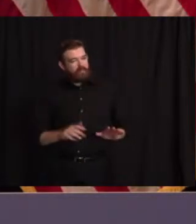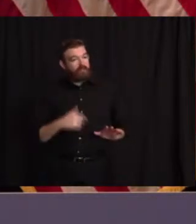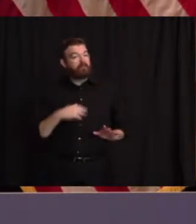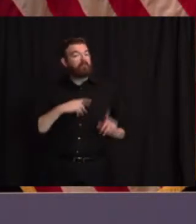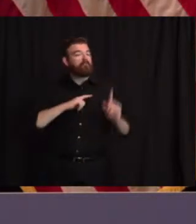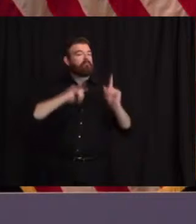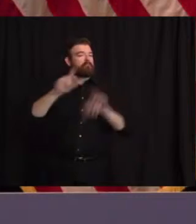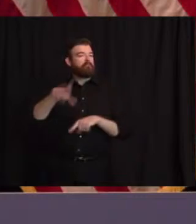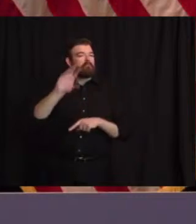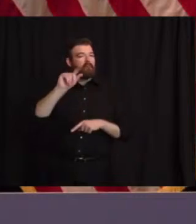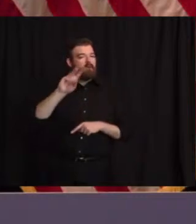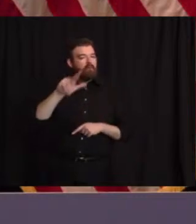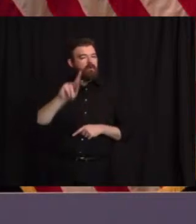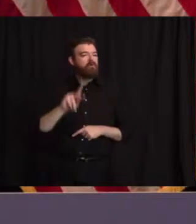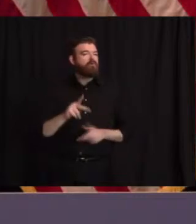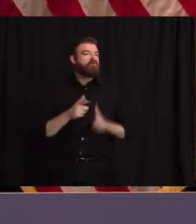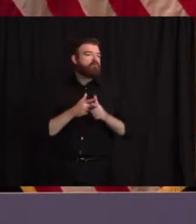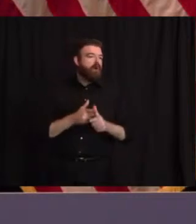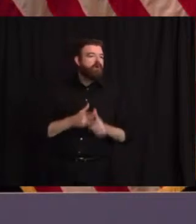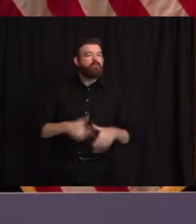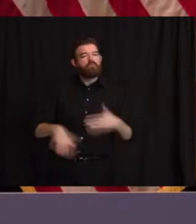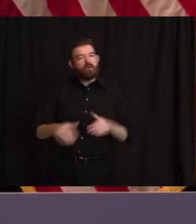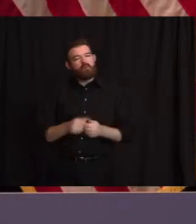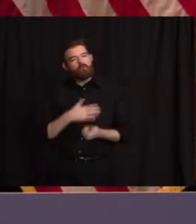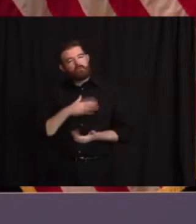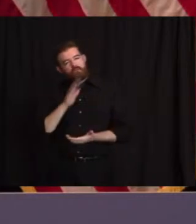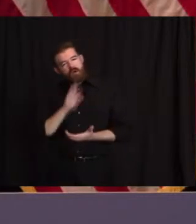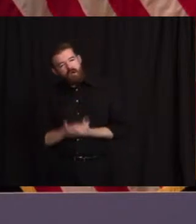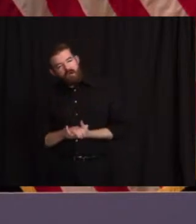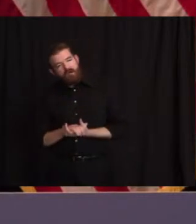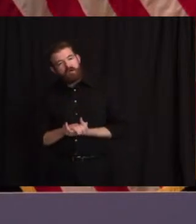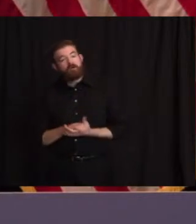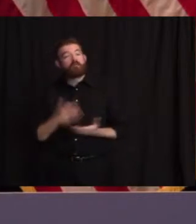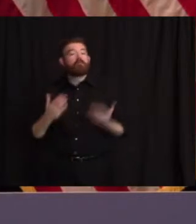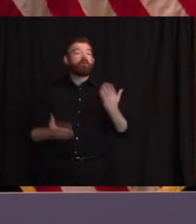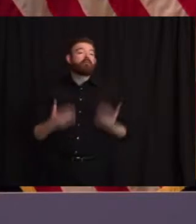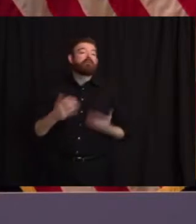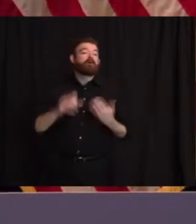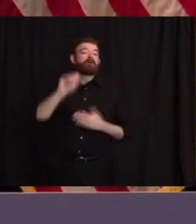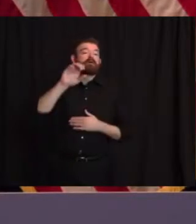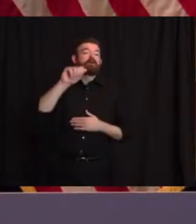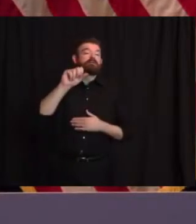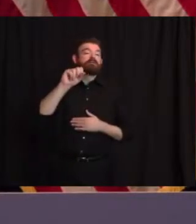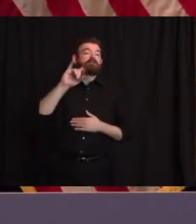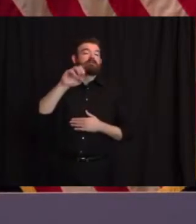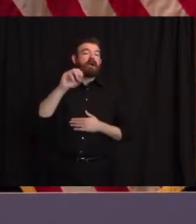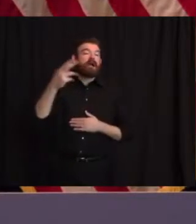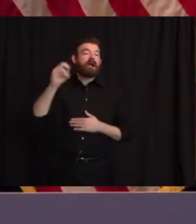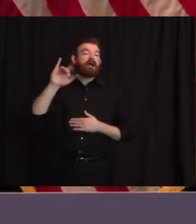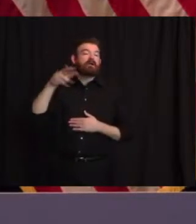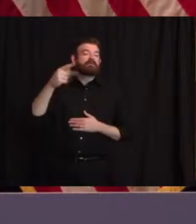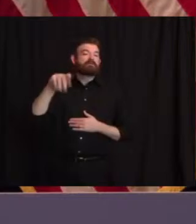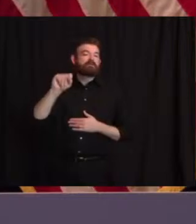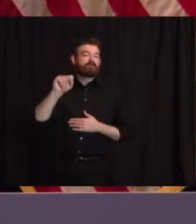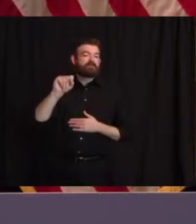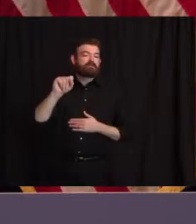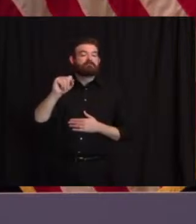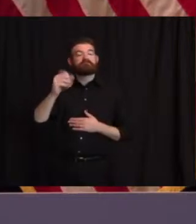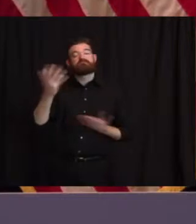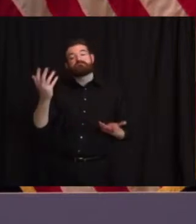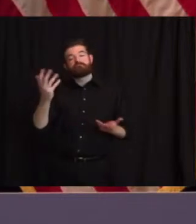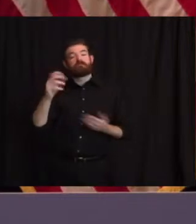wife somewhere in the Seaside Heights, Seaside Park neighborhood sometime this weekend. I'm not sure. I don't have an exact moment as to